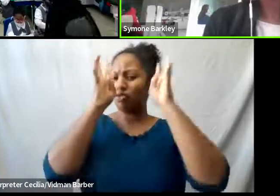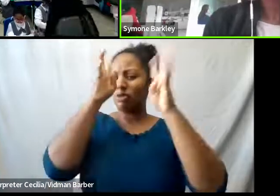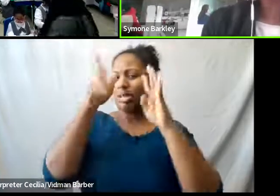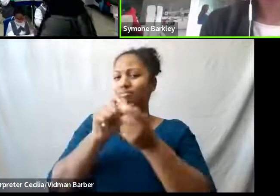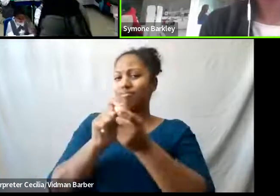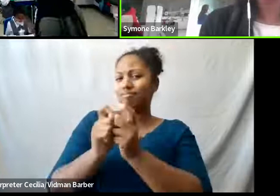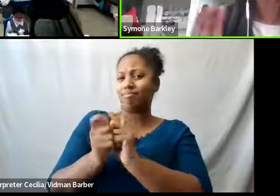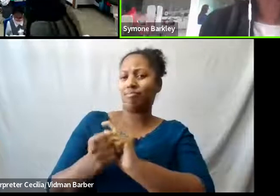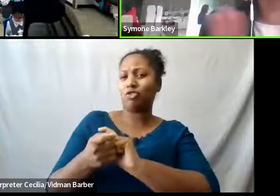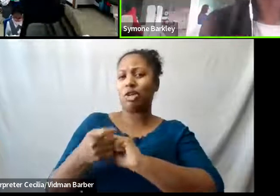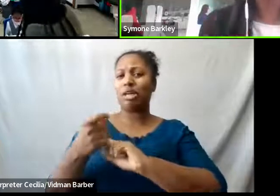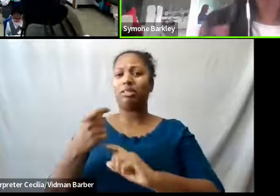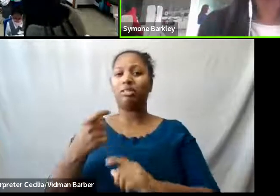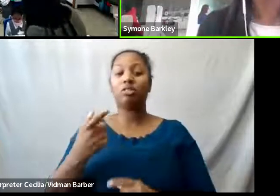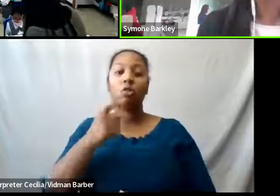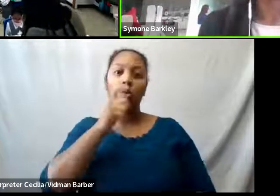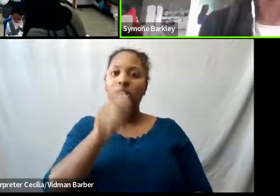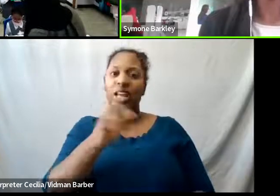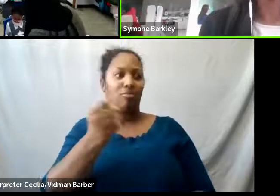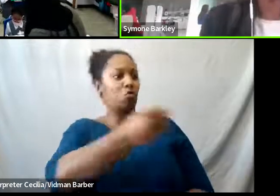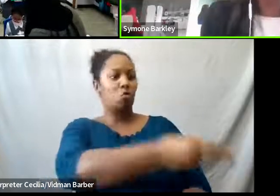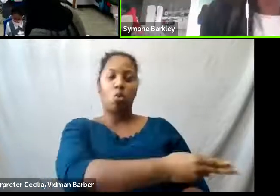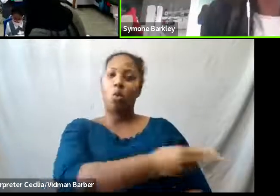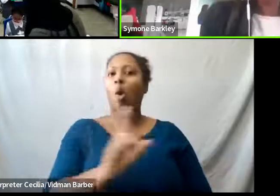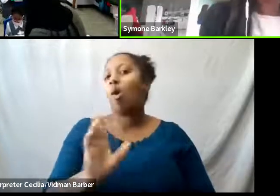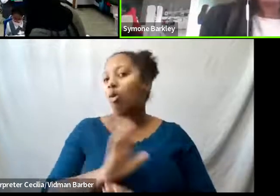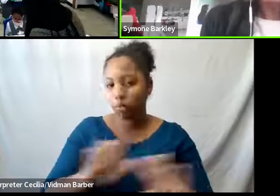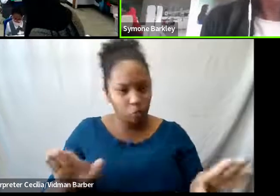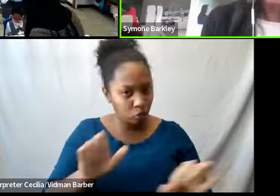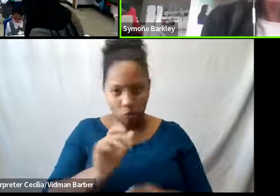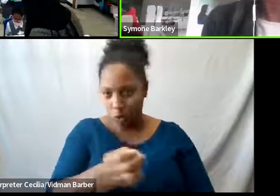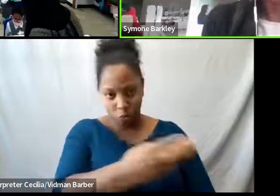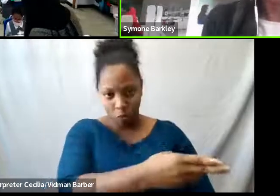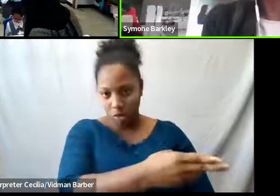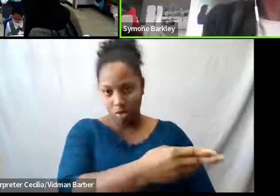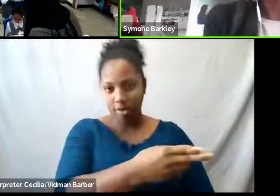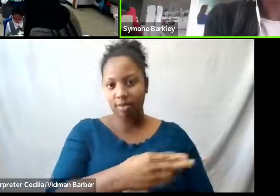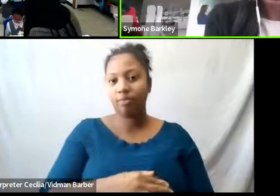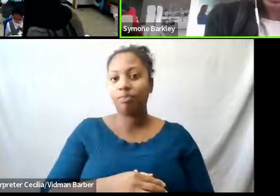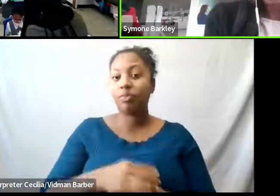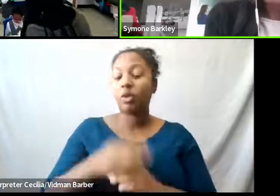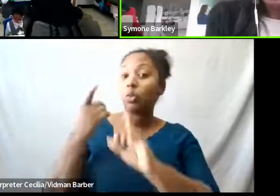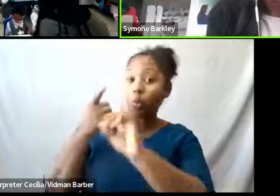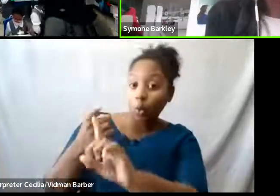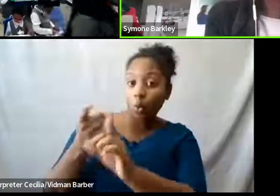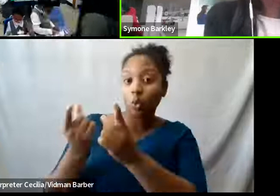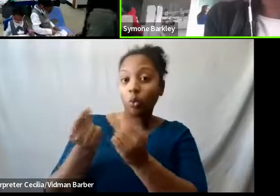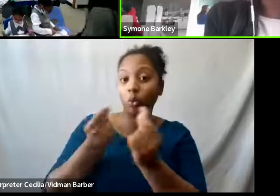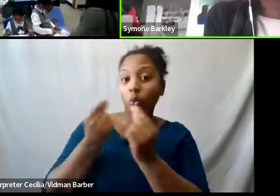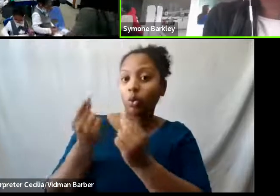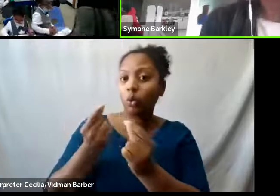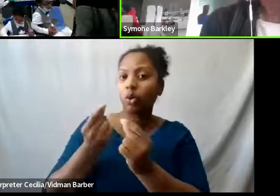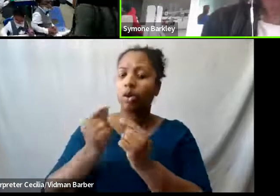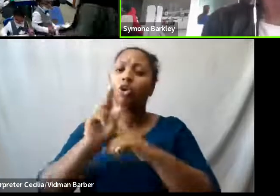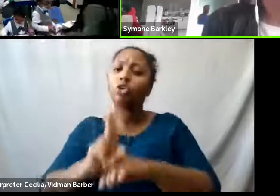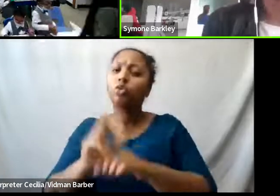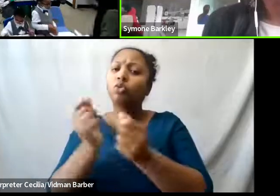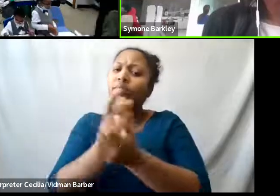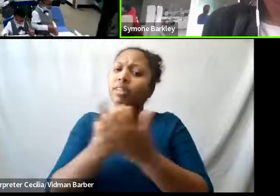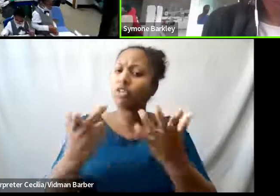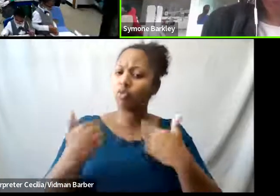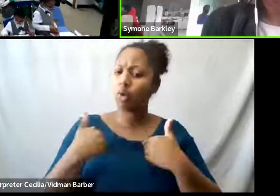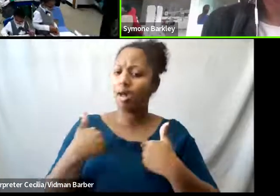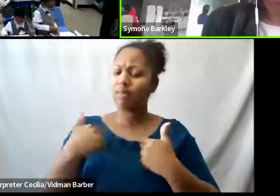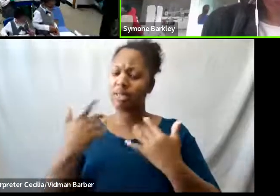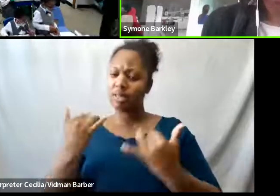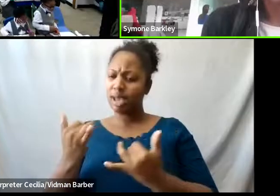do not need to throw them away, and I would not suggest that you throw them away. The idea is to use what we have and to make something new with it